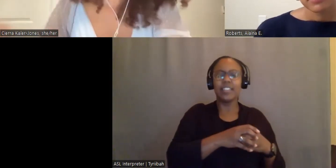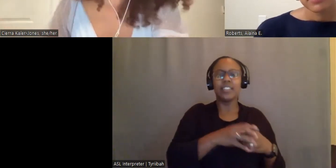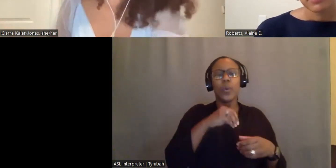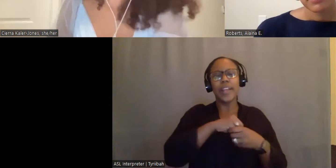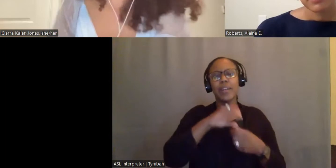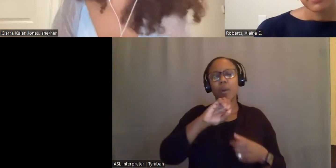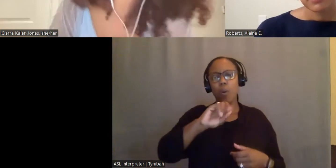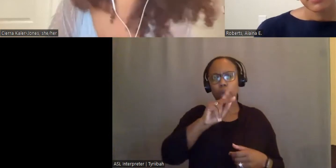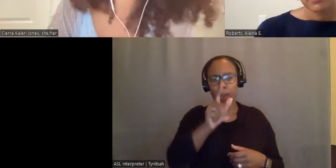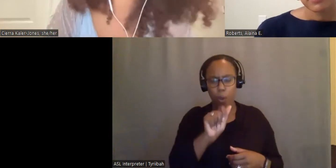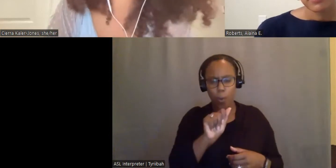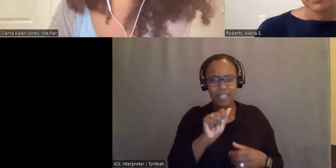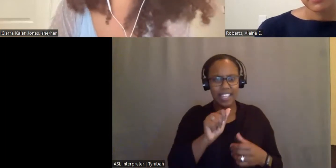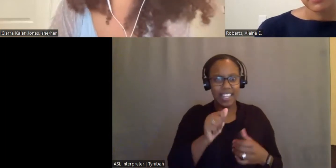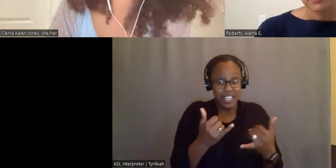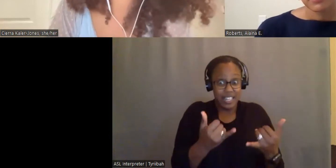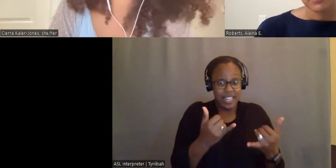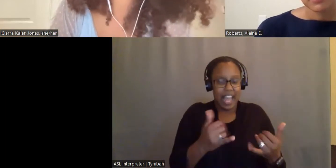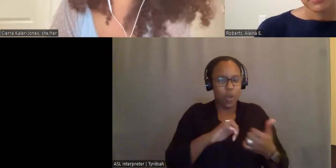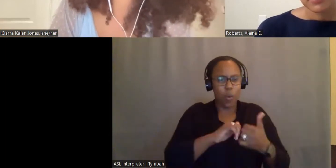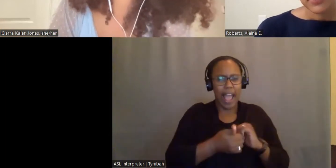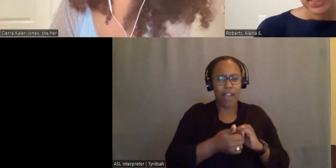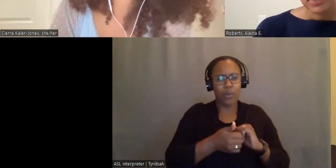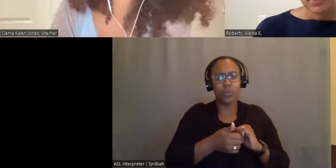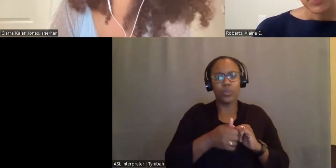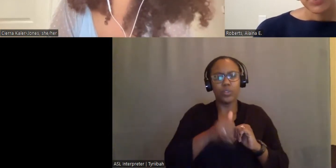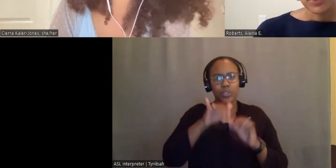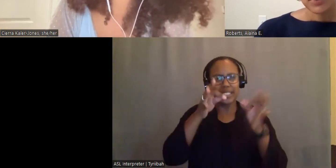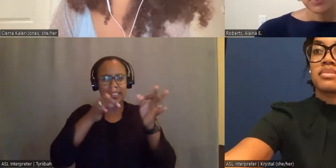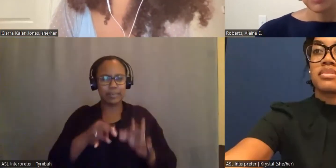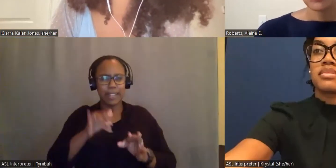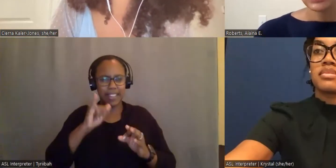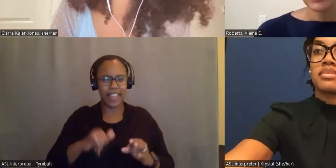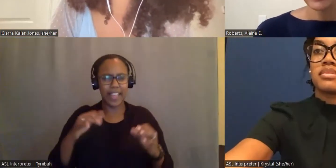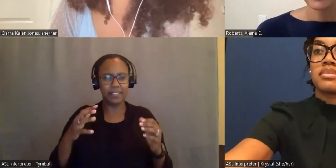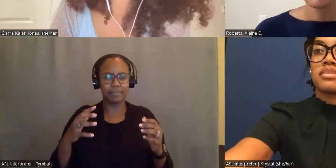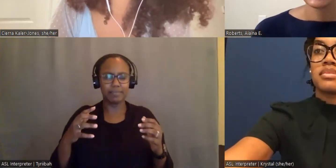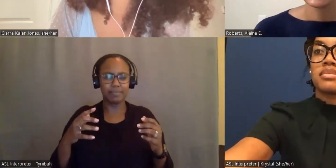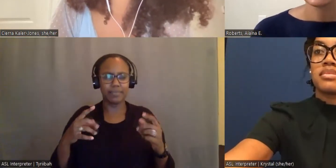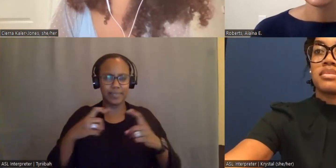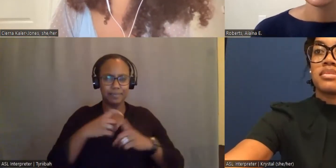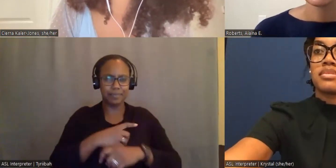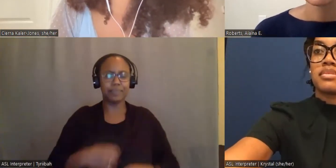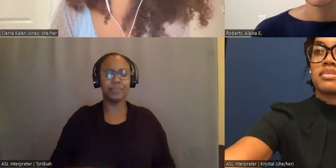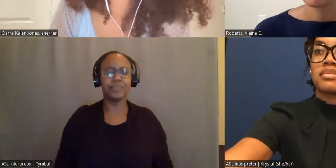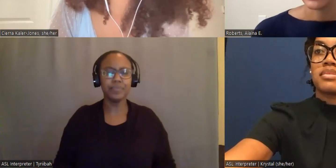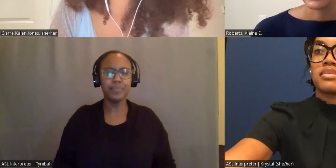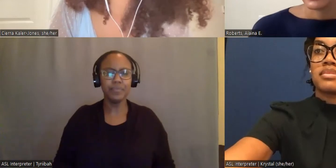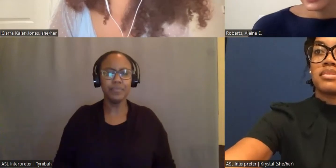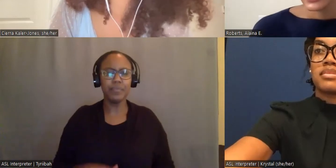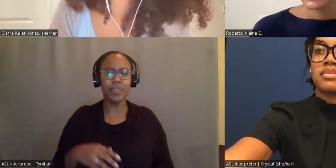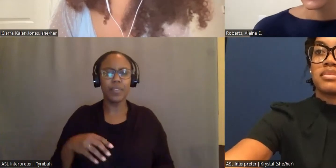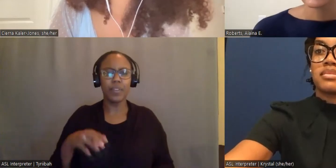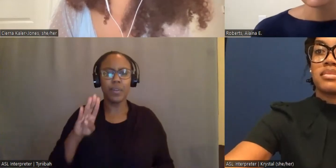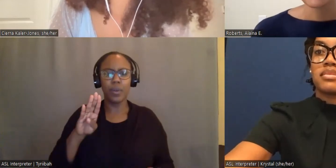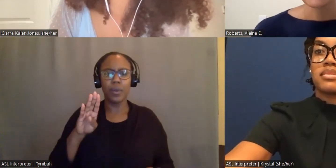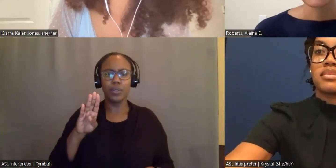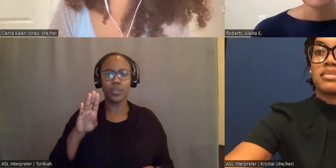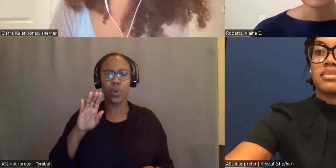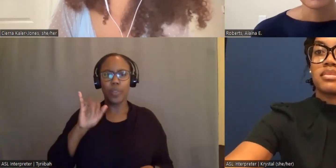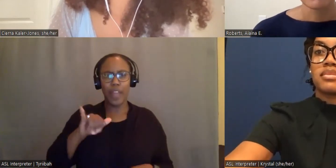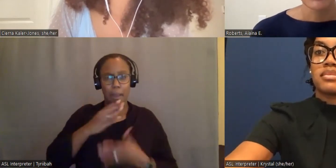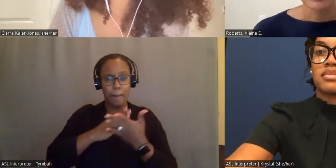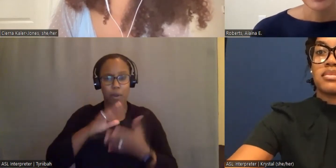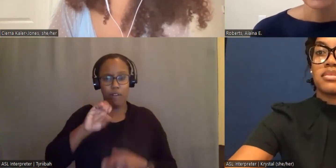or further illustrate this complexity? Well, so Boley, Oklahoma is, I think, one of the